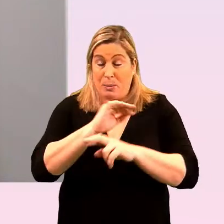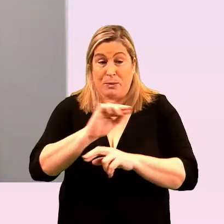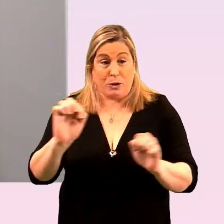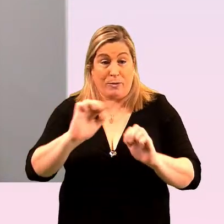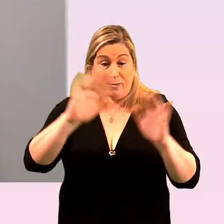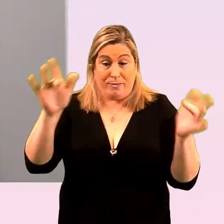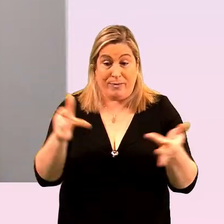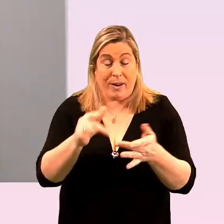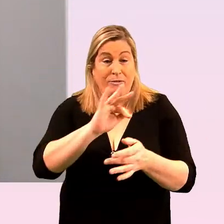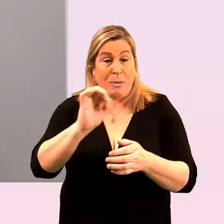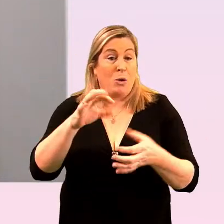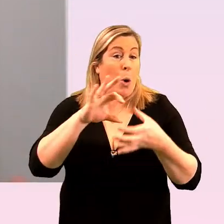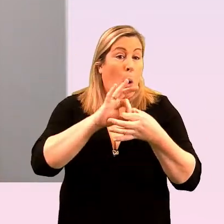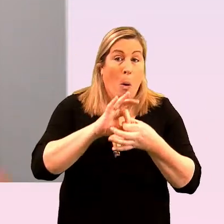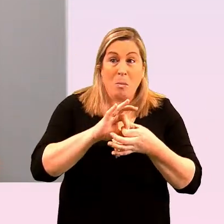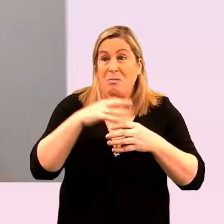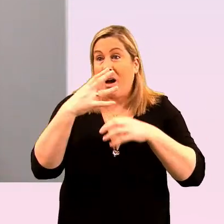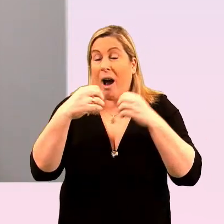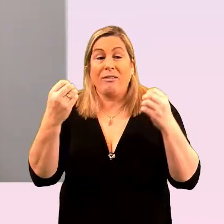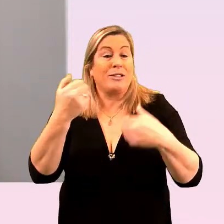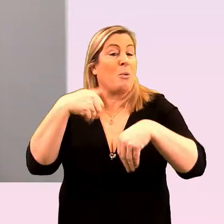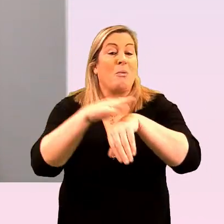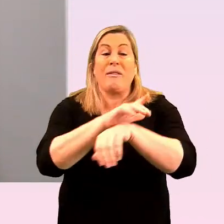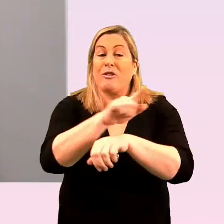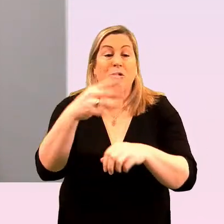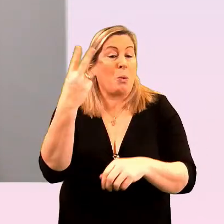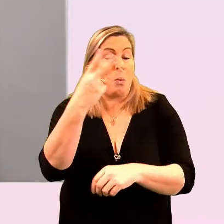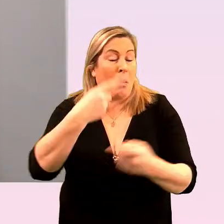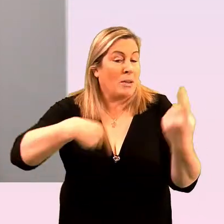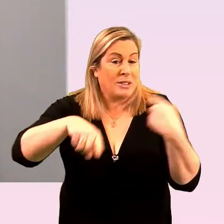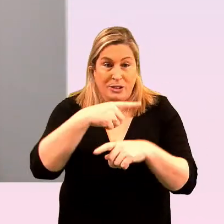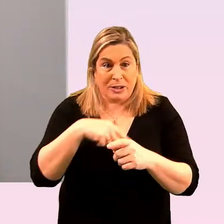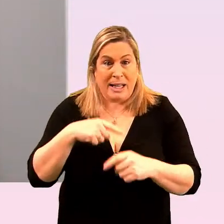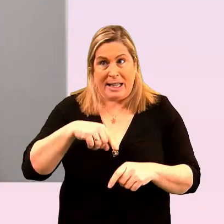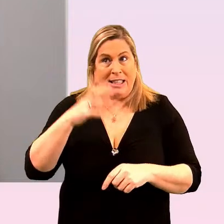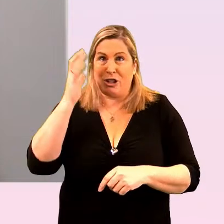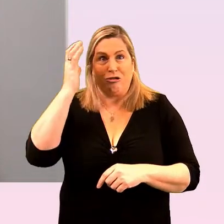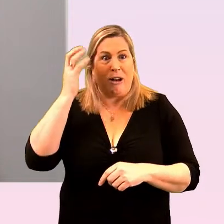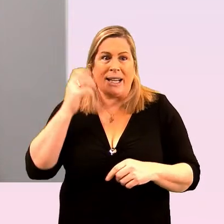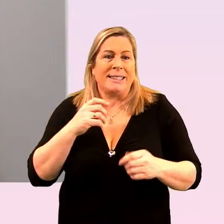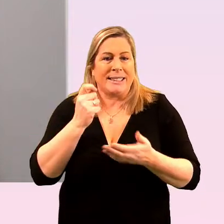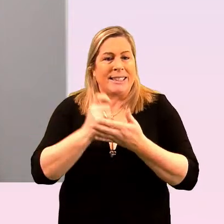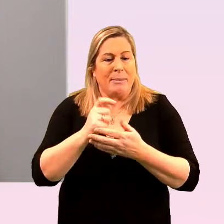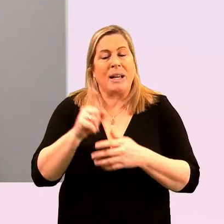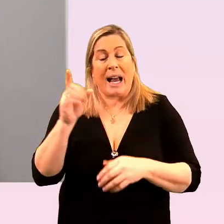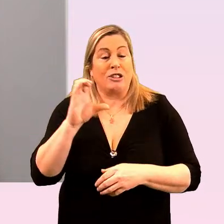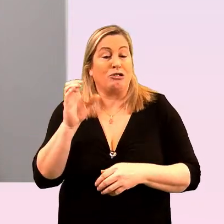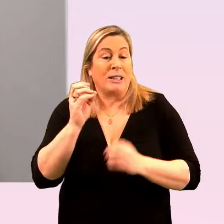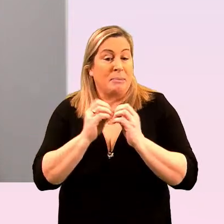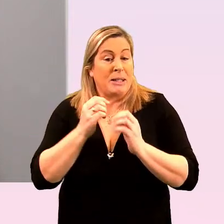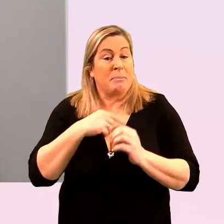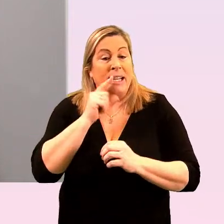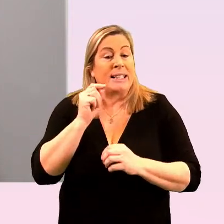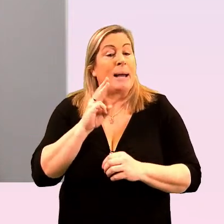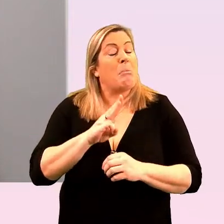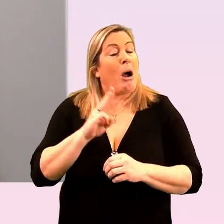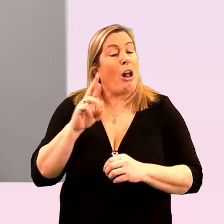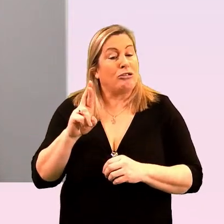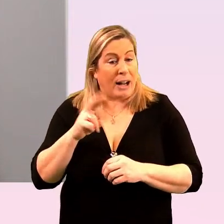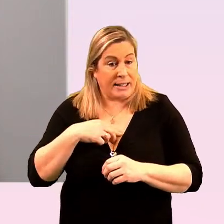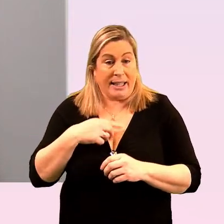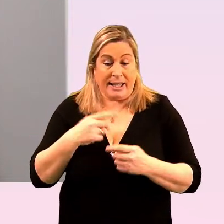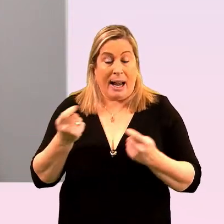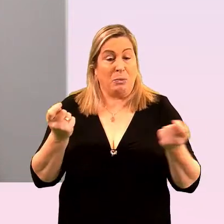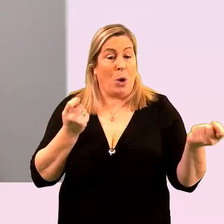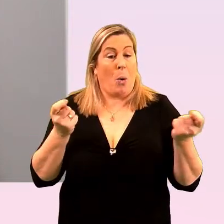or wherever we find you, being ourselves in these crazy times. As Chris said, my name is Paul Ryder, and I'll be your host for this module,